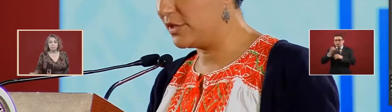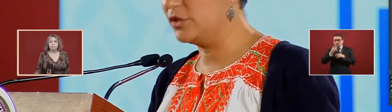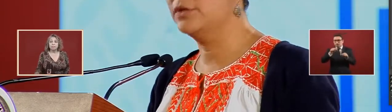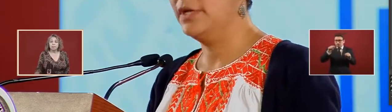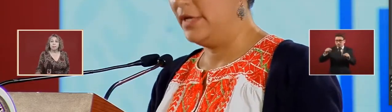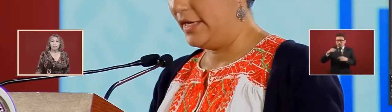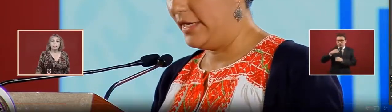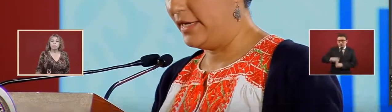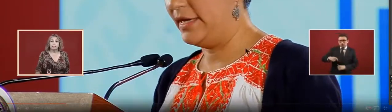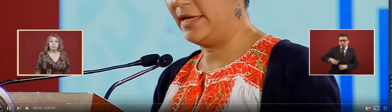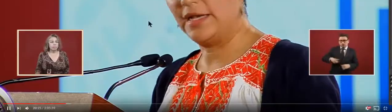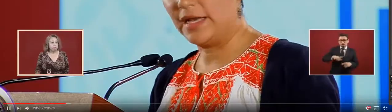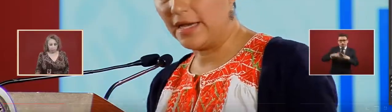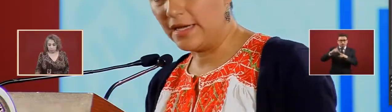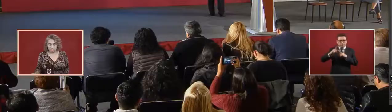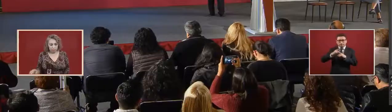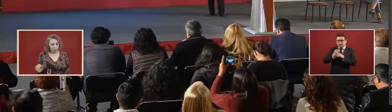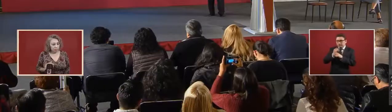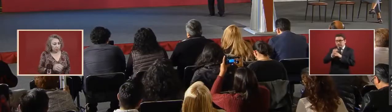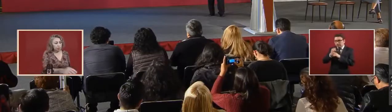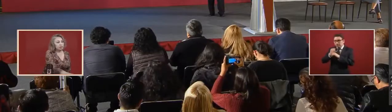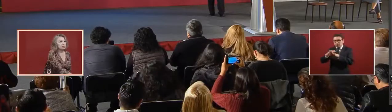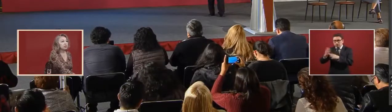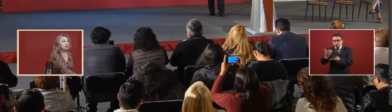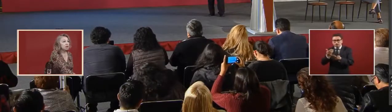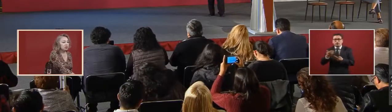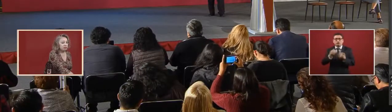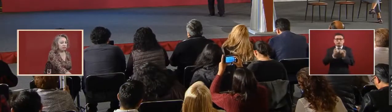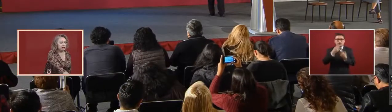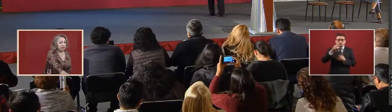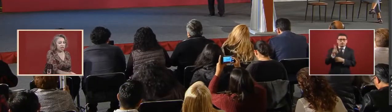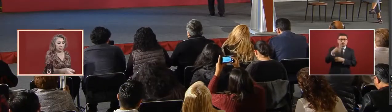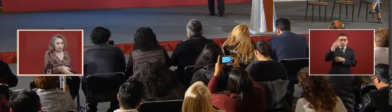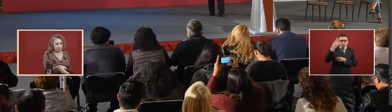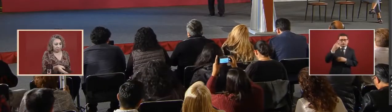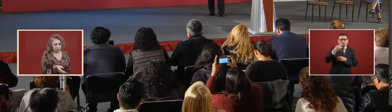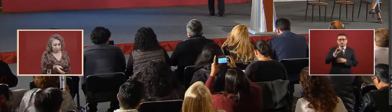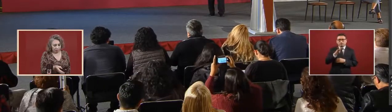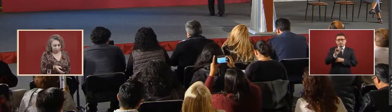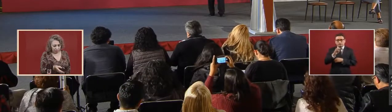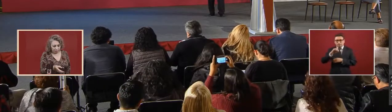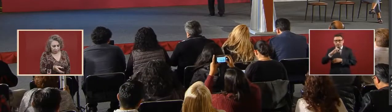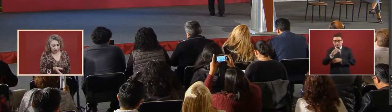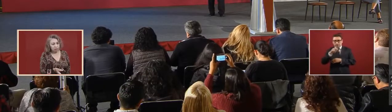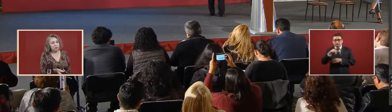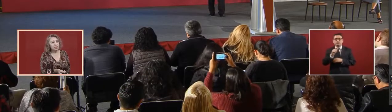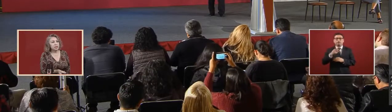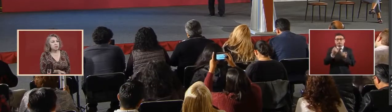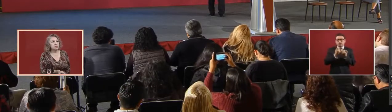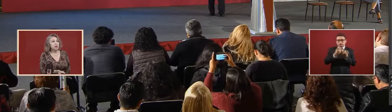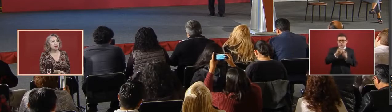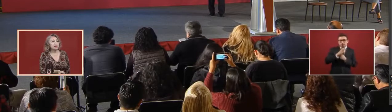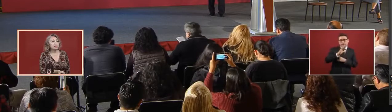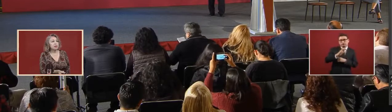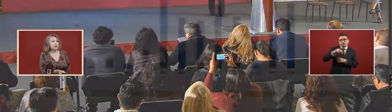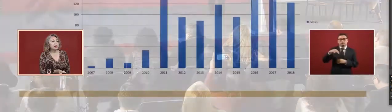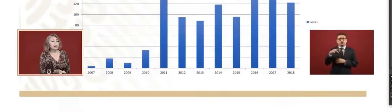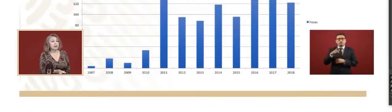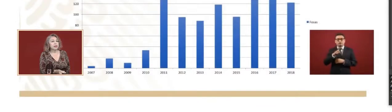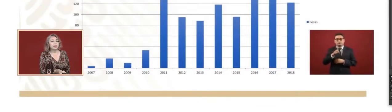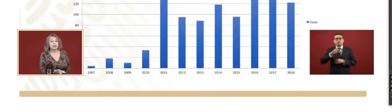information, la Universidad Iberoamericana, la University de Derechos Humanos, of Human Rights, we can